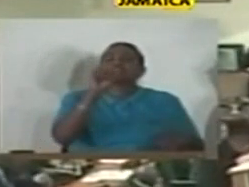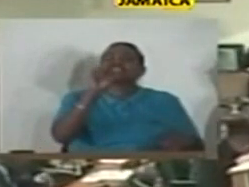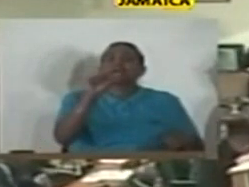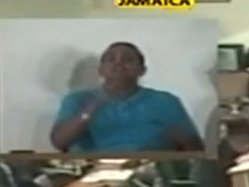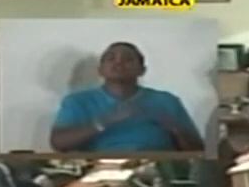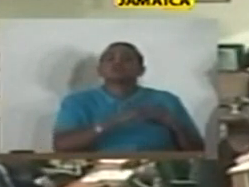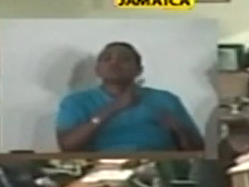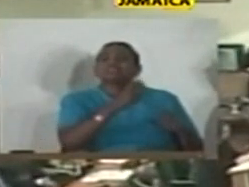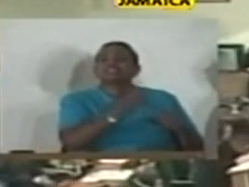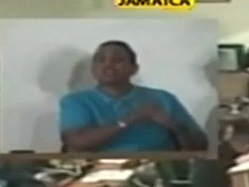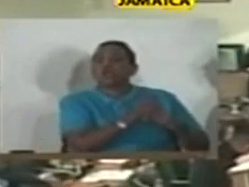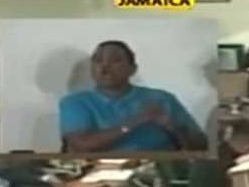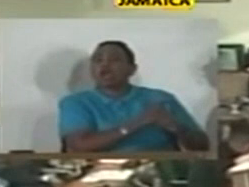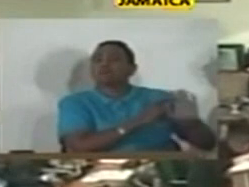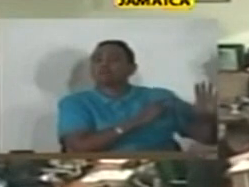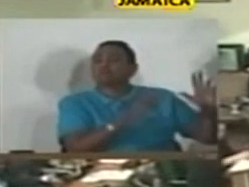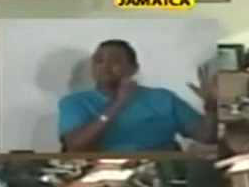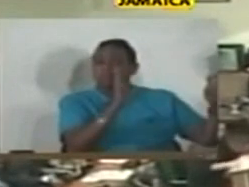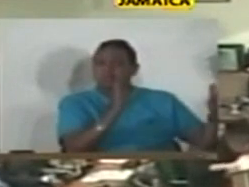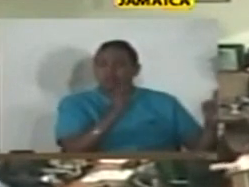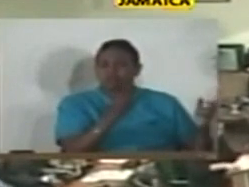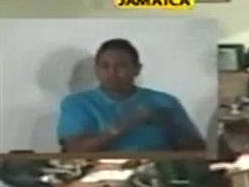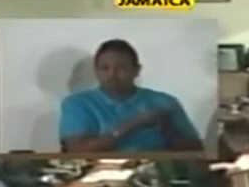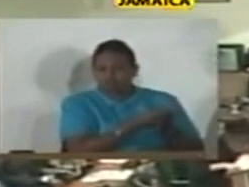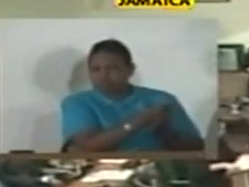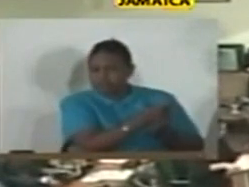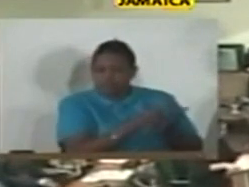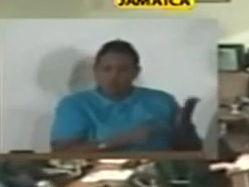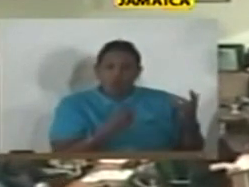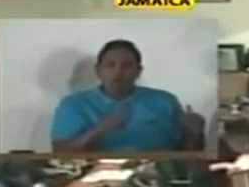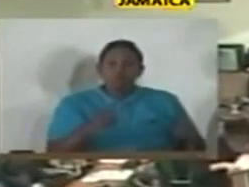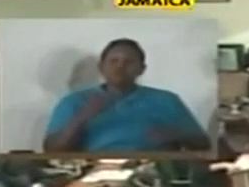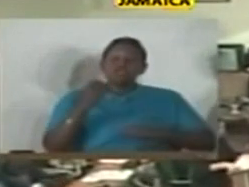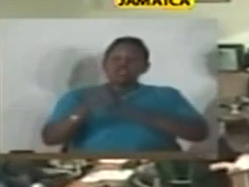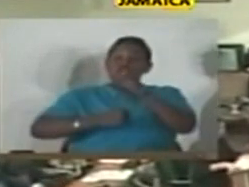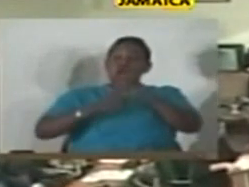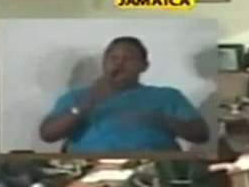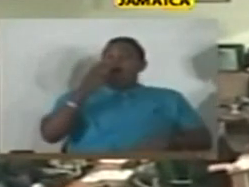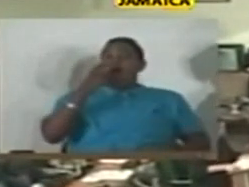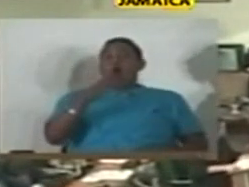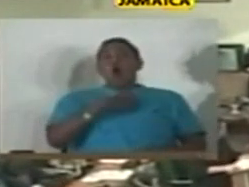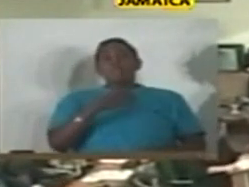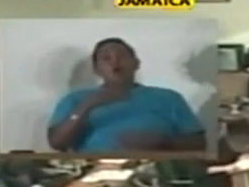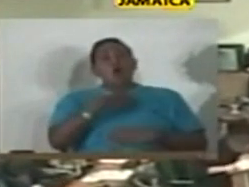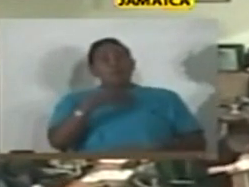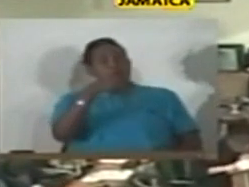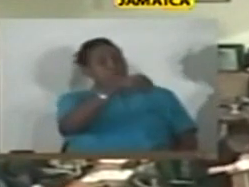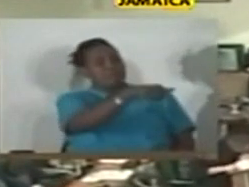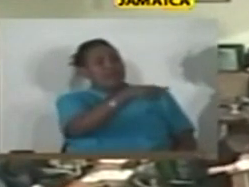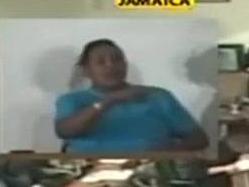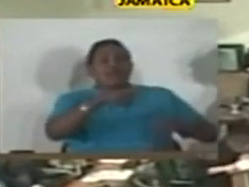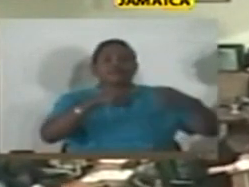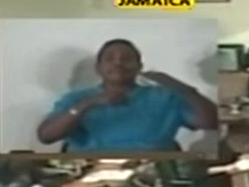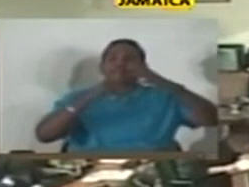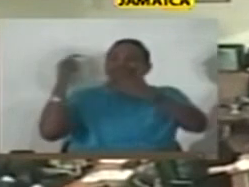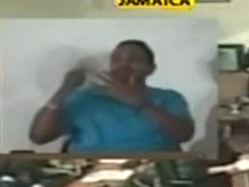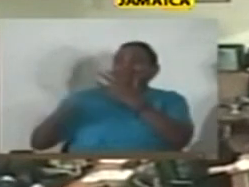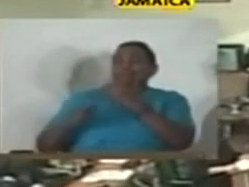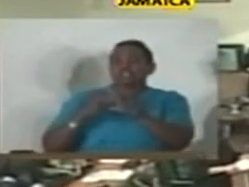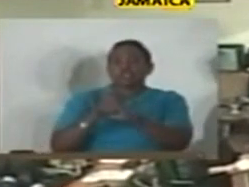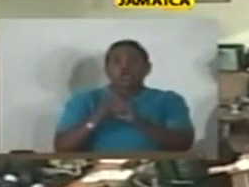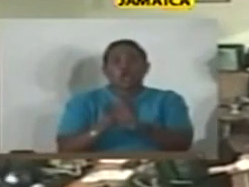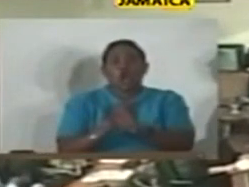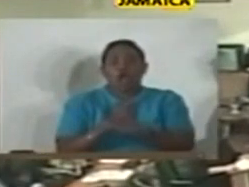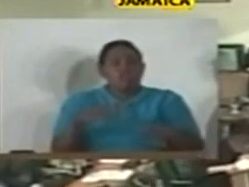entitlements of security guards. Over the years, several complaints of companies failing to pay various entitlements have been brought